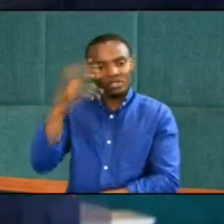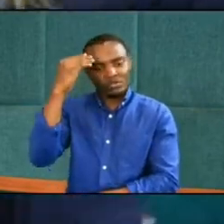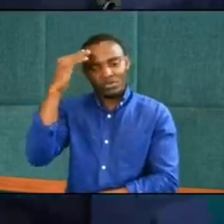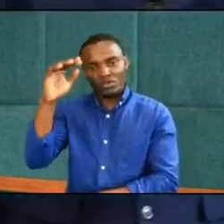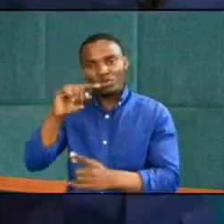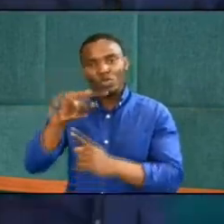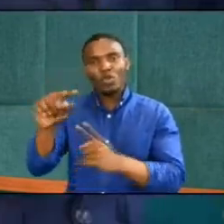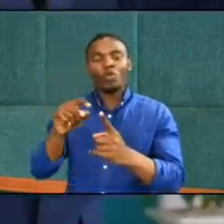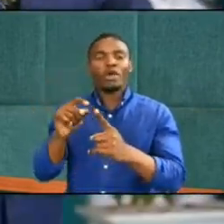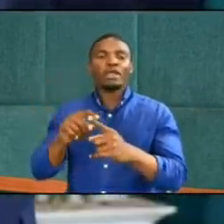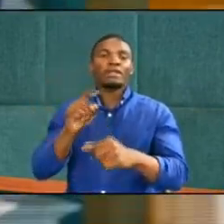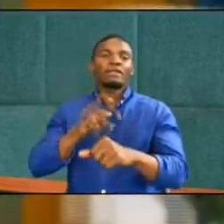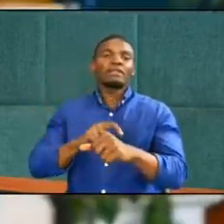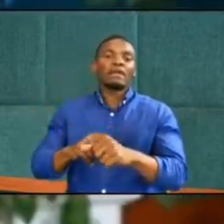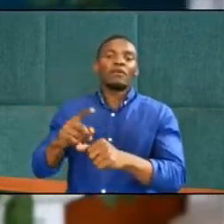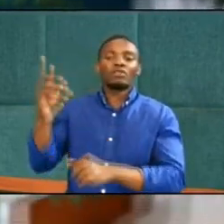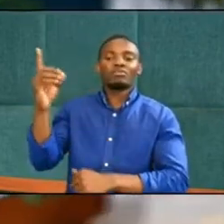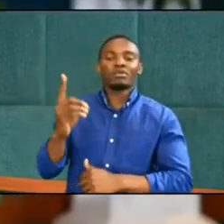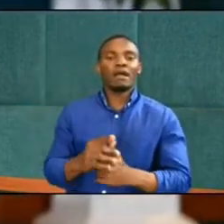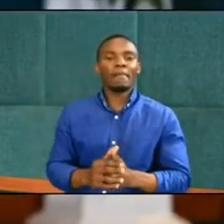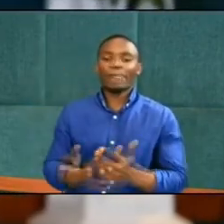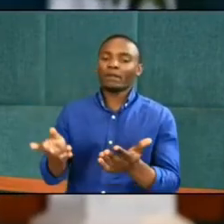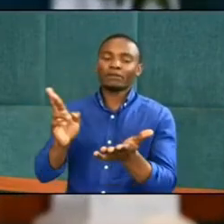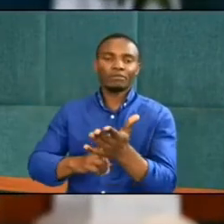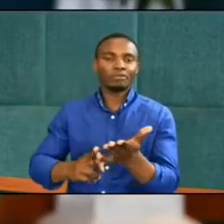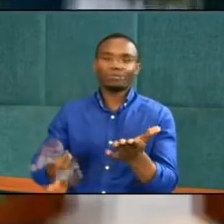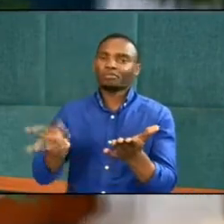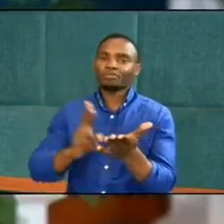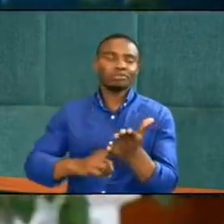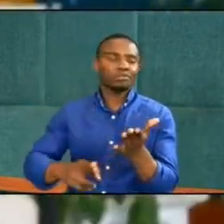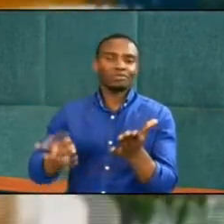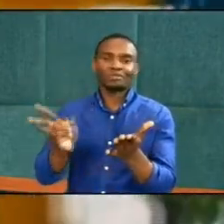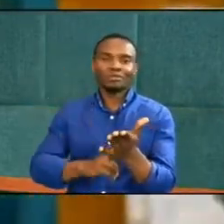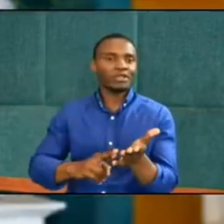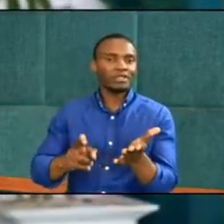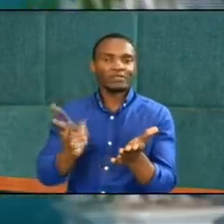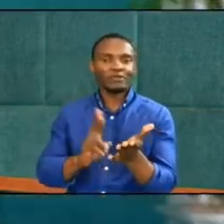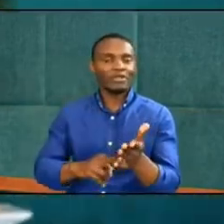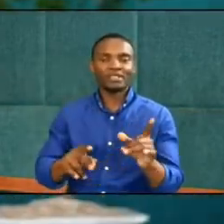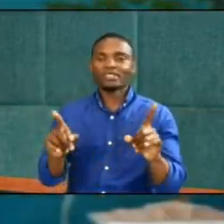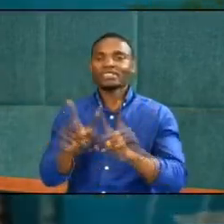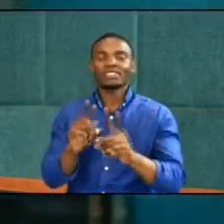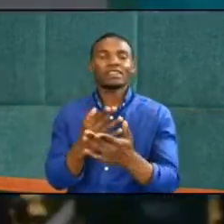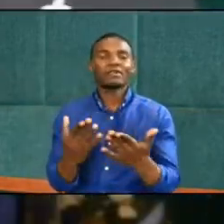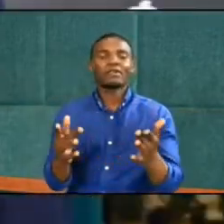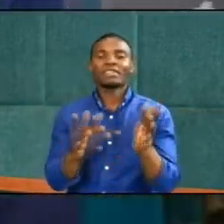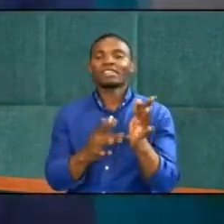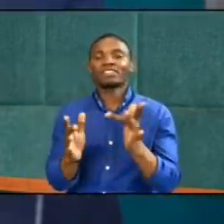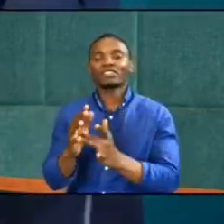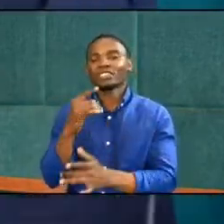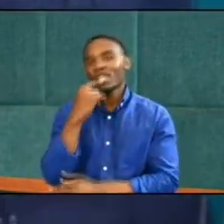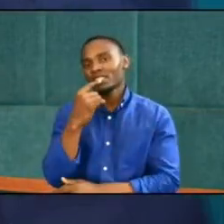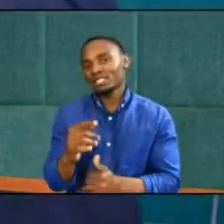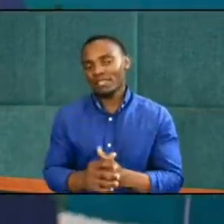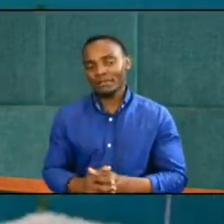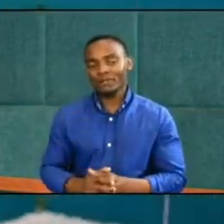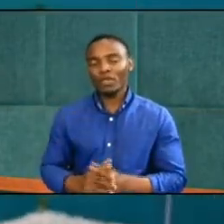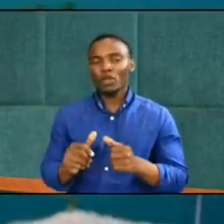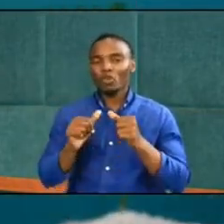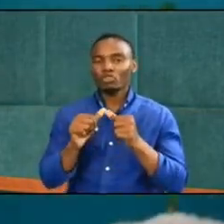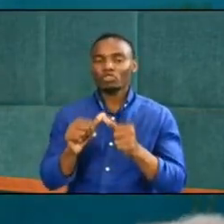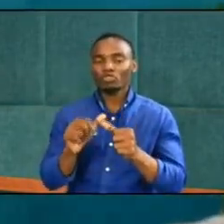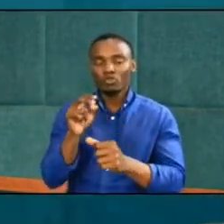when that time is. Over and over and over and over the same thing Jesus has been saying. Keep